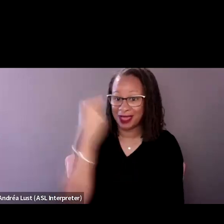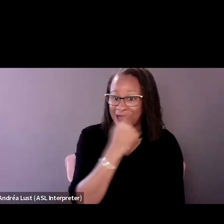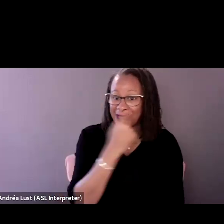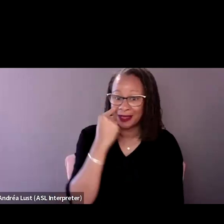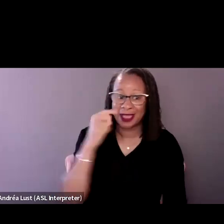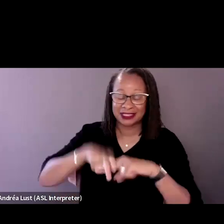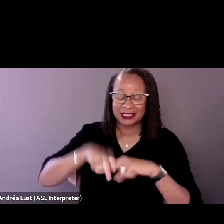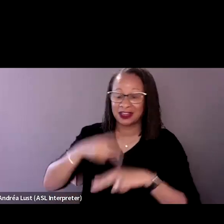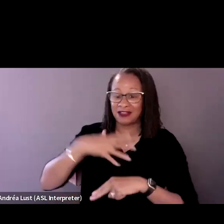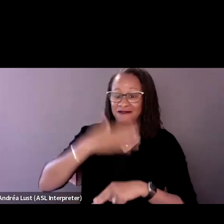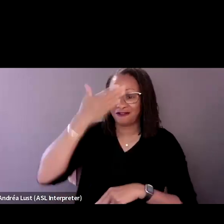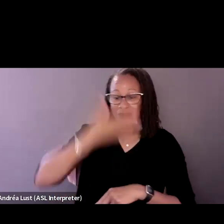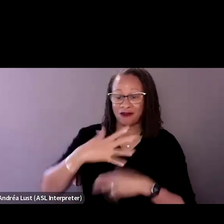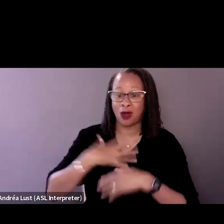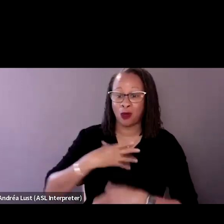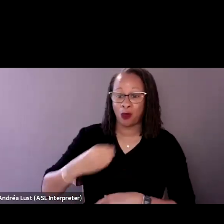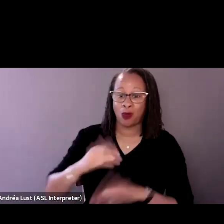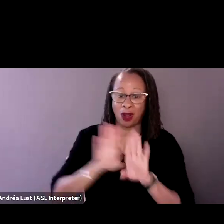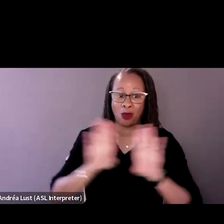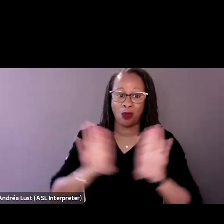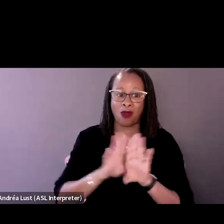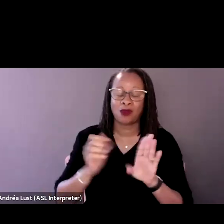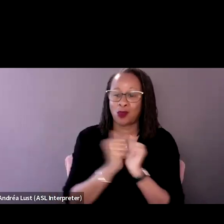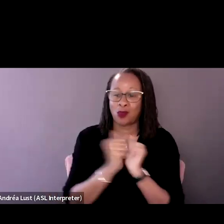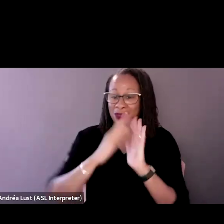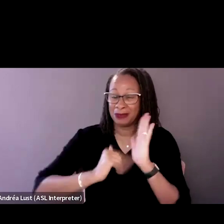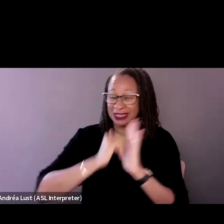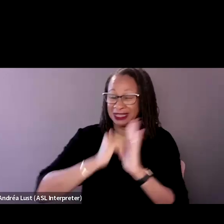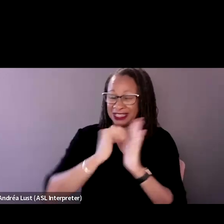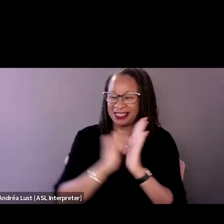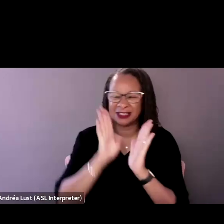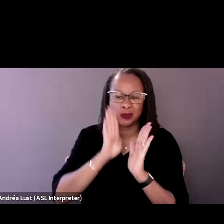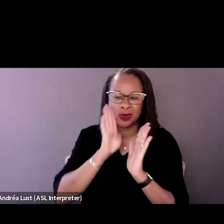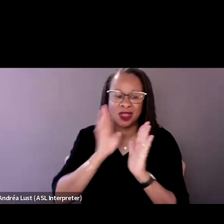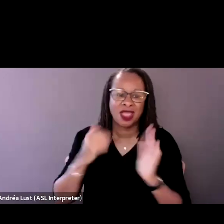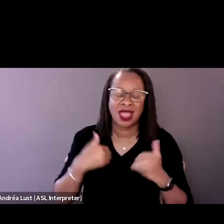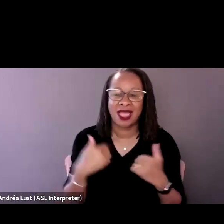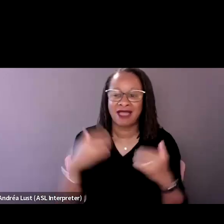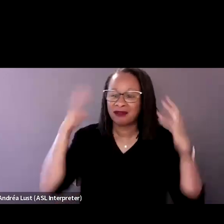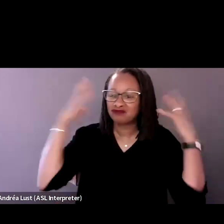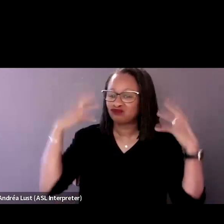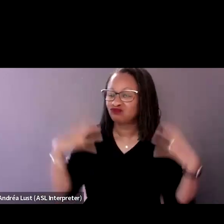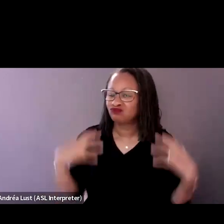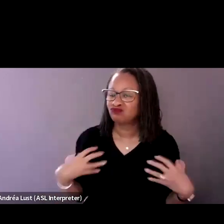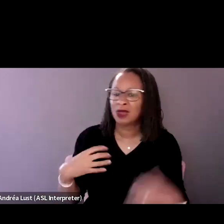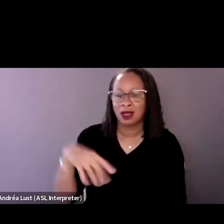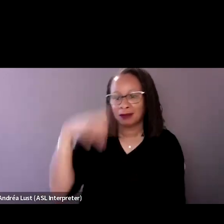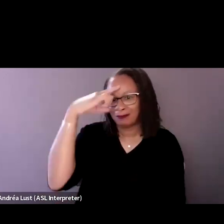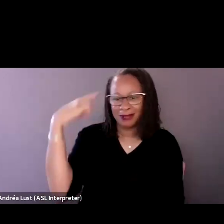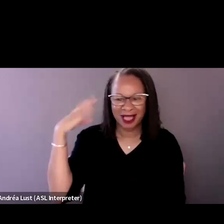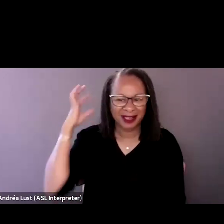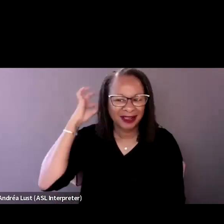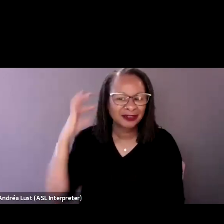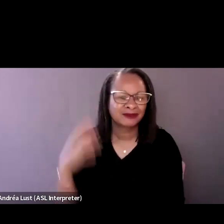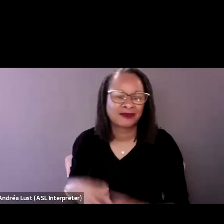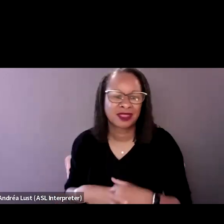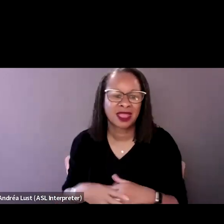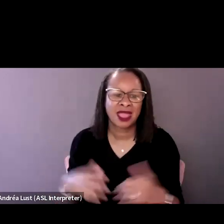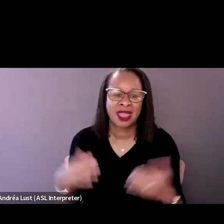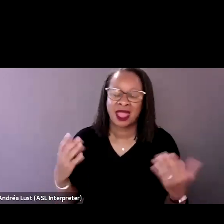Thank you so much, Keisha, and thank you, the whole of IDA for this opportunity. First, sorry, I'm